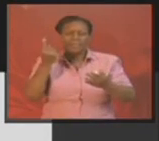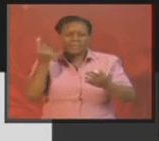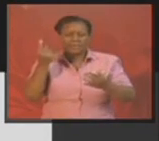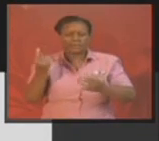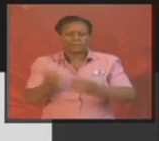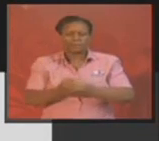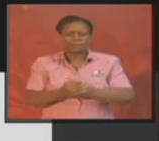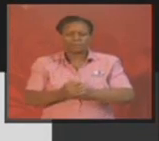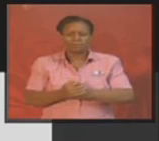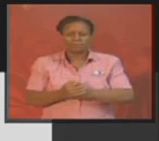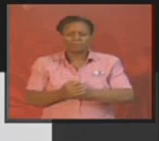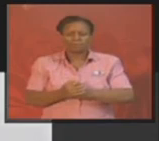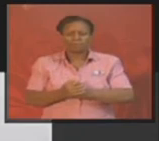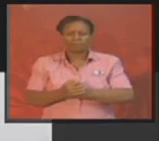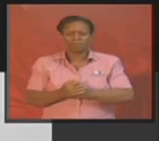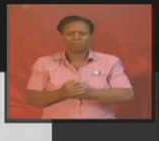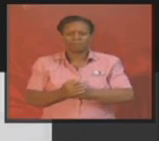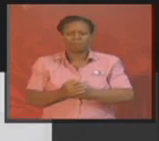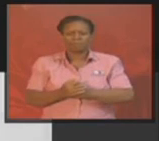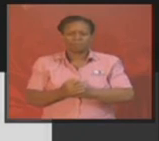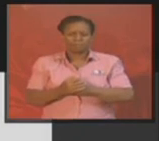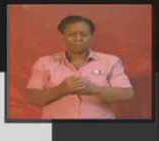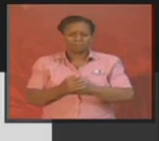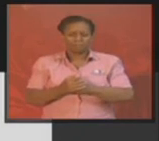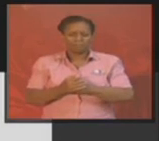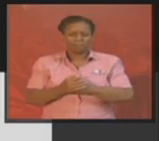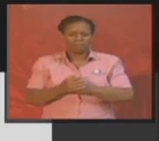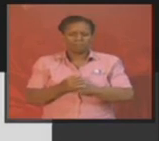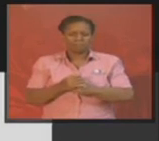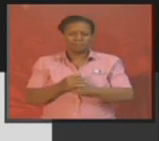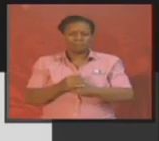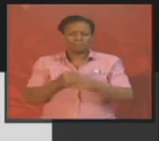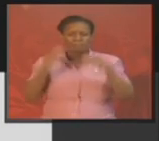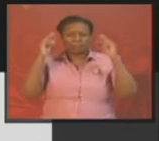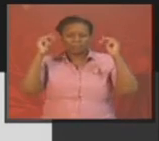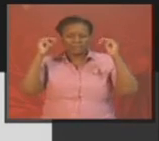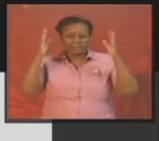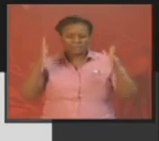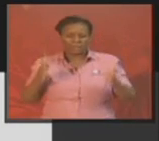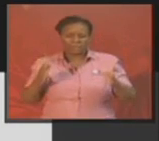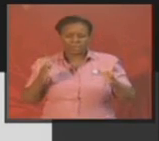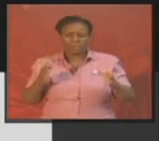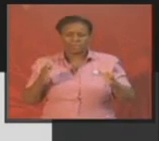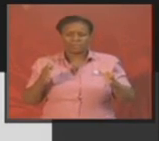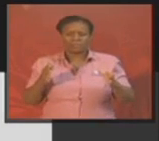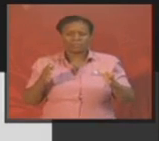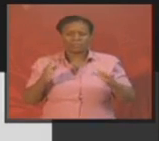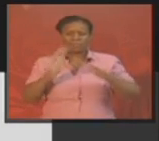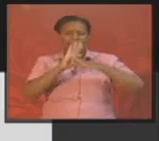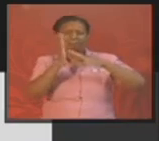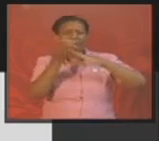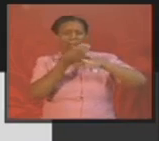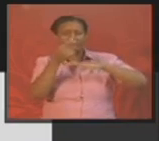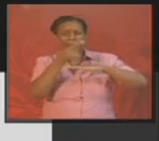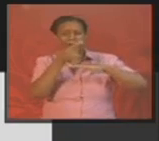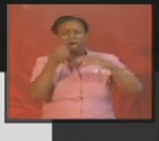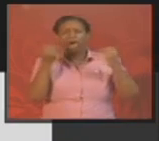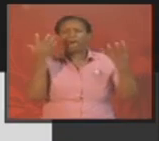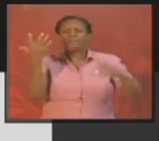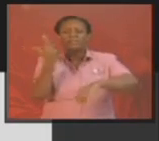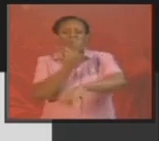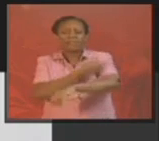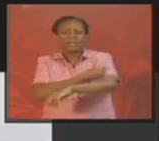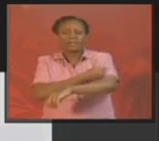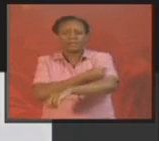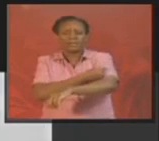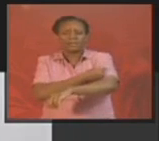health minister. Barbados has managed to vaccinate about 29,000 people in about 2 weeks.